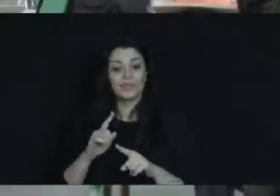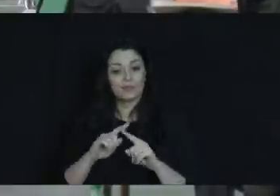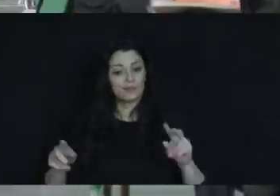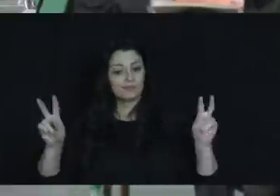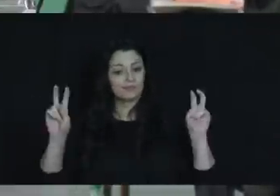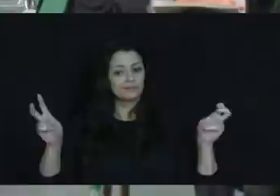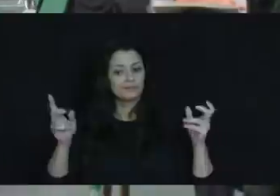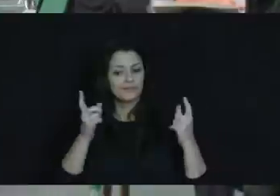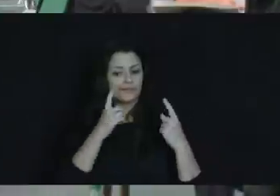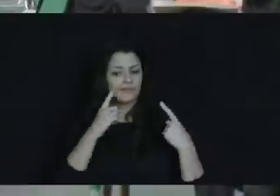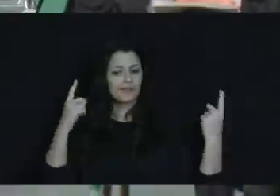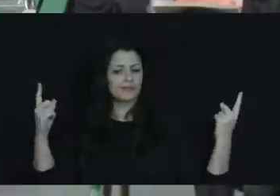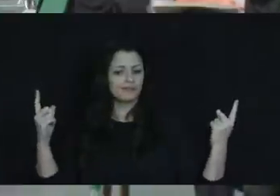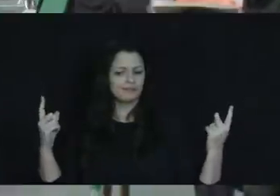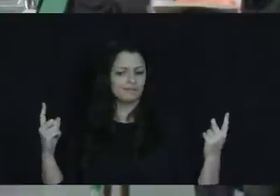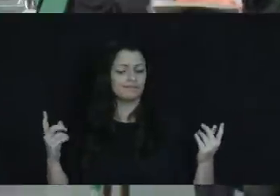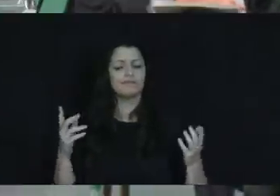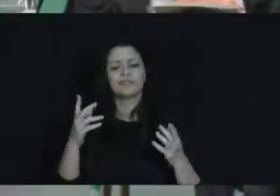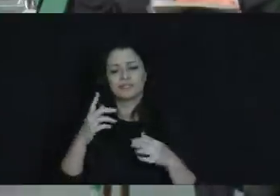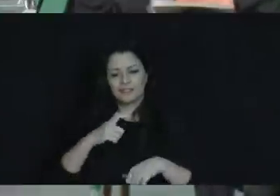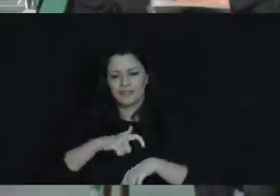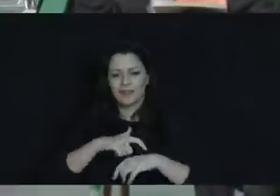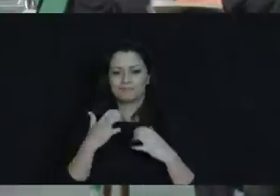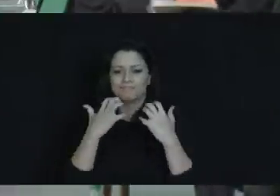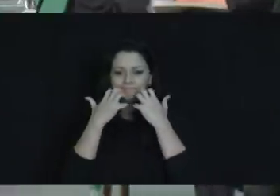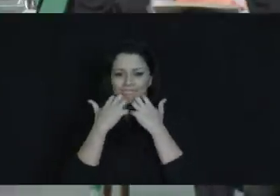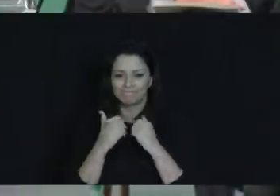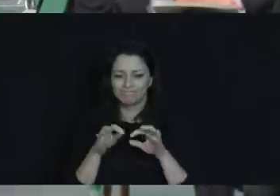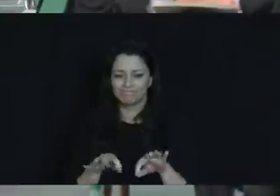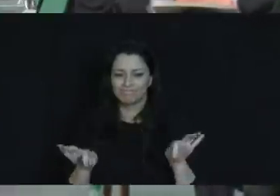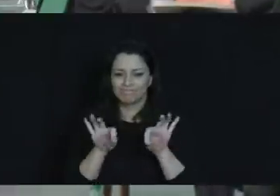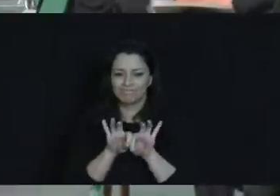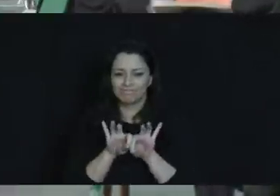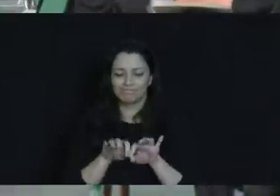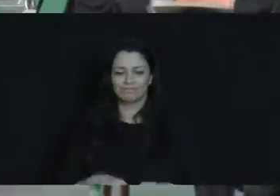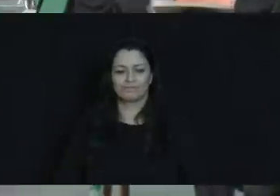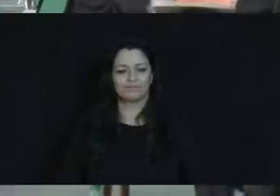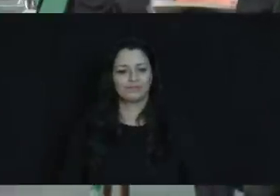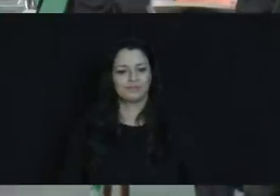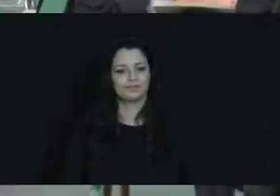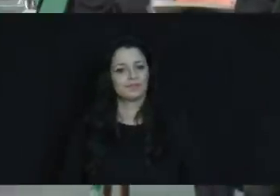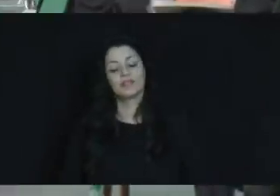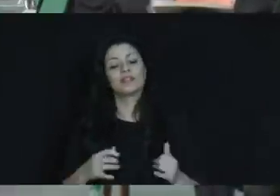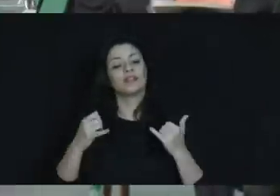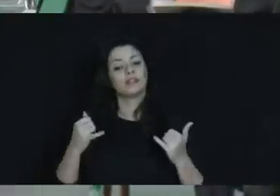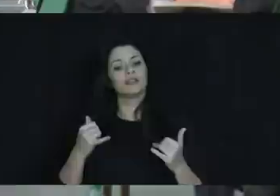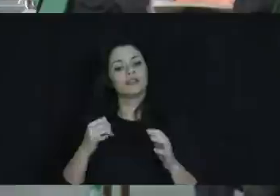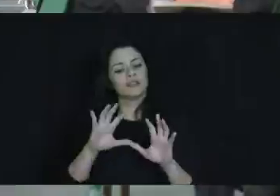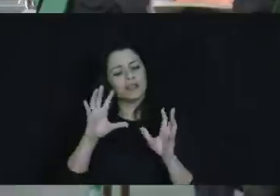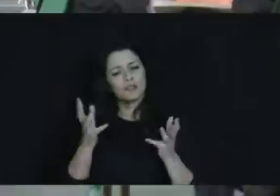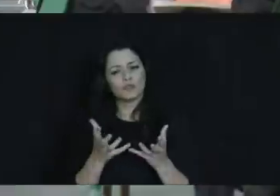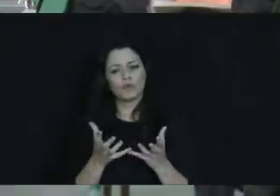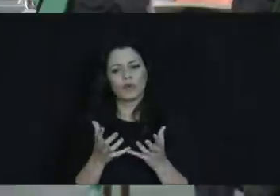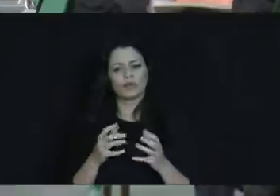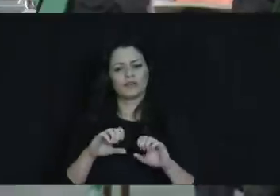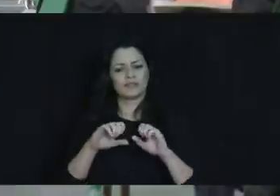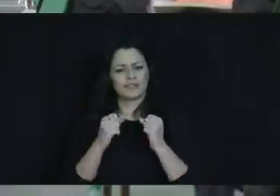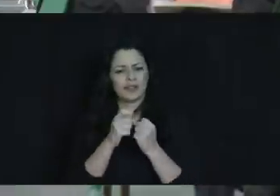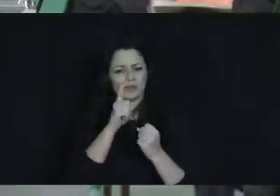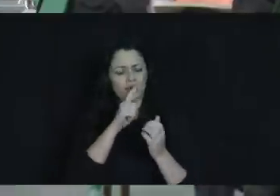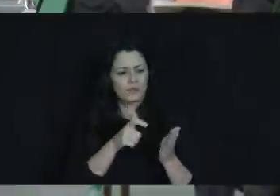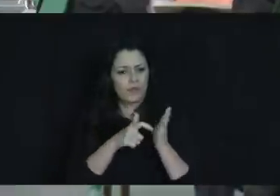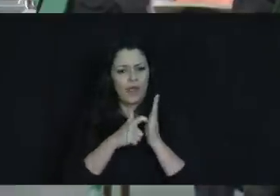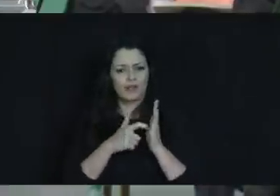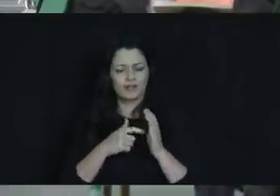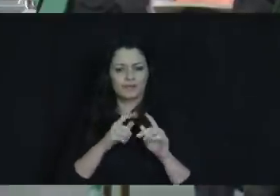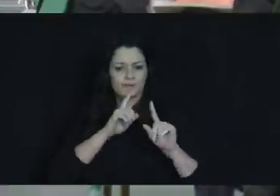essence. In today's world, we live in a society that is so fast-paced and demands of things immediately through